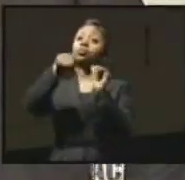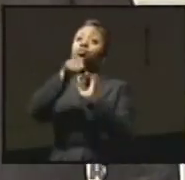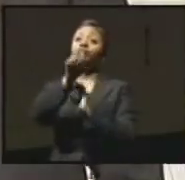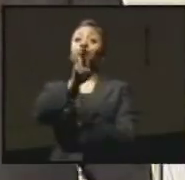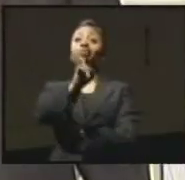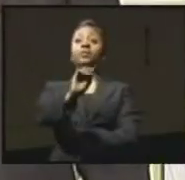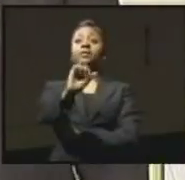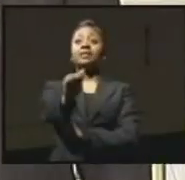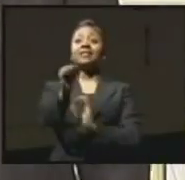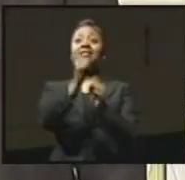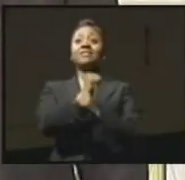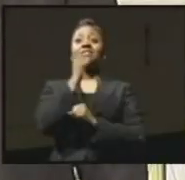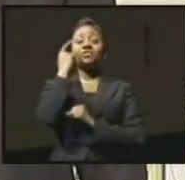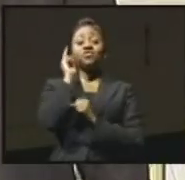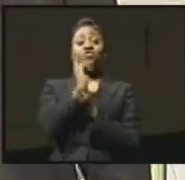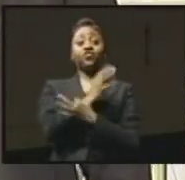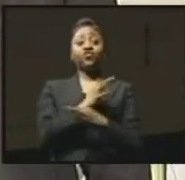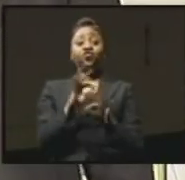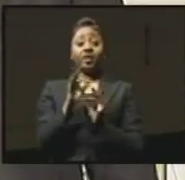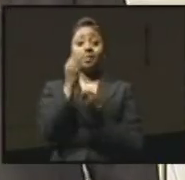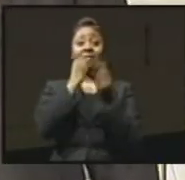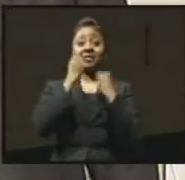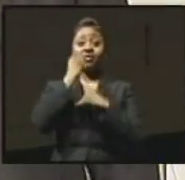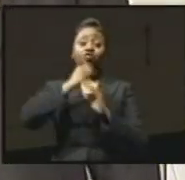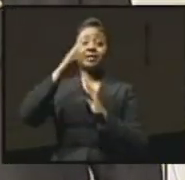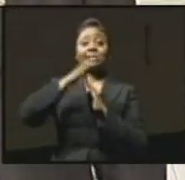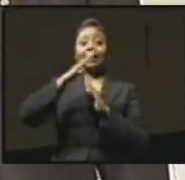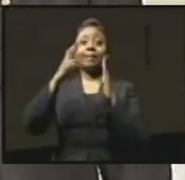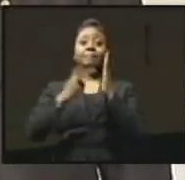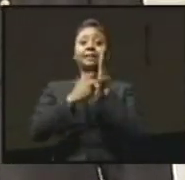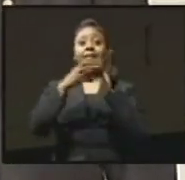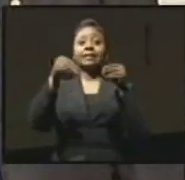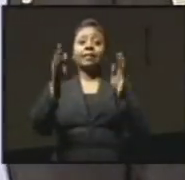Freedom Fund Dinner top ticket seller.